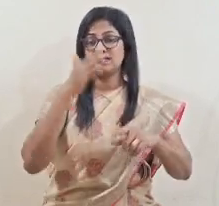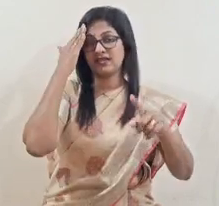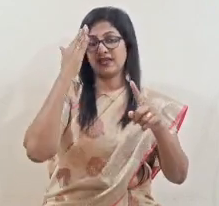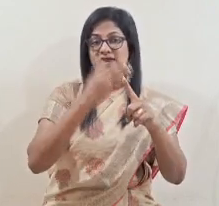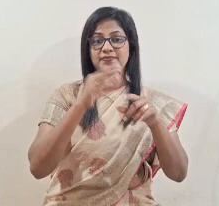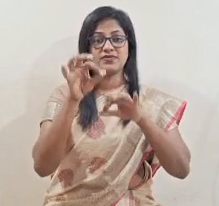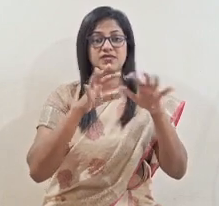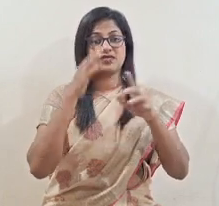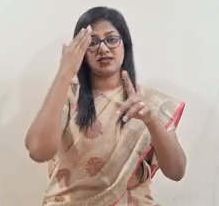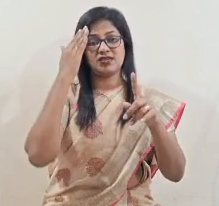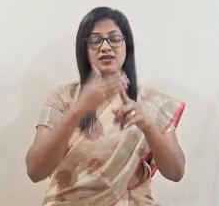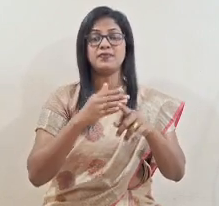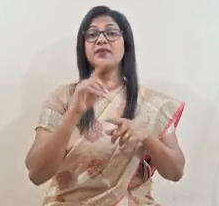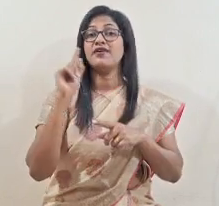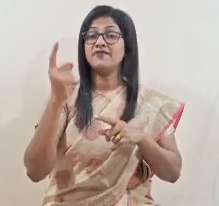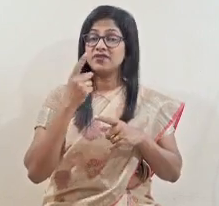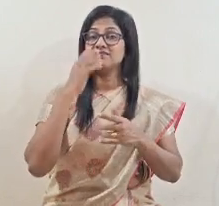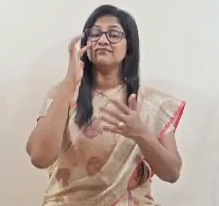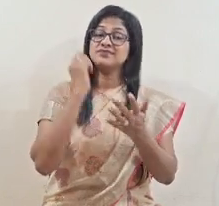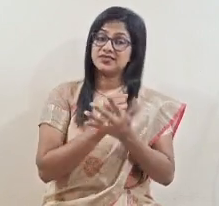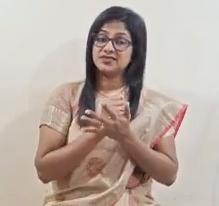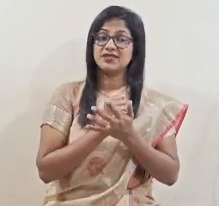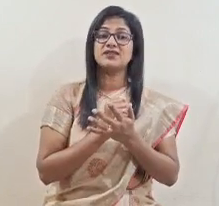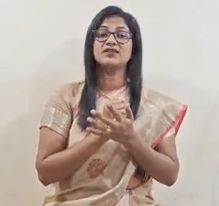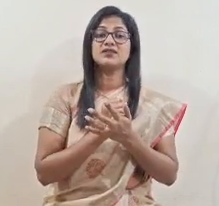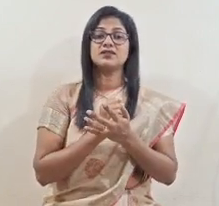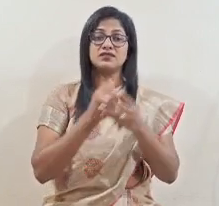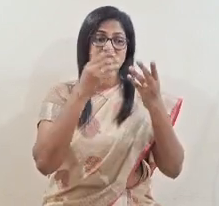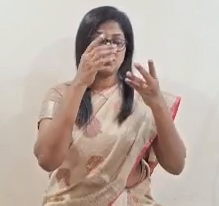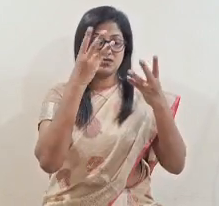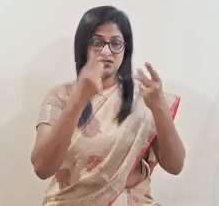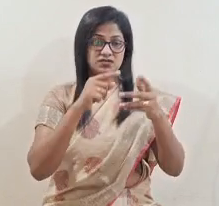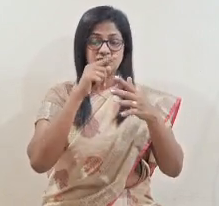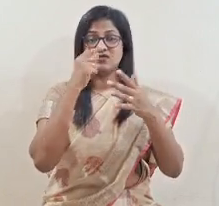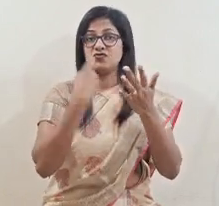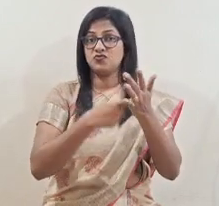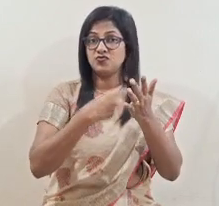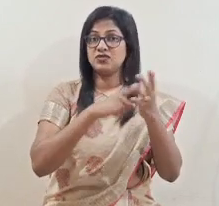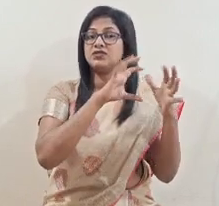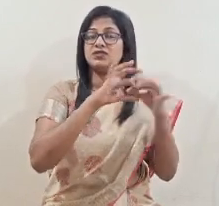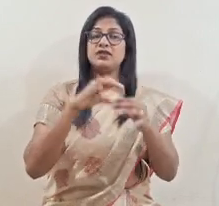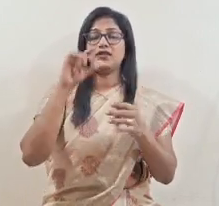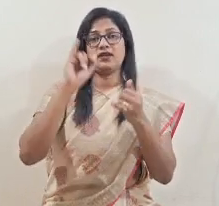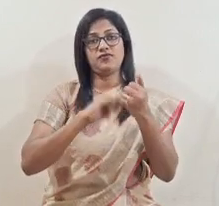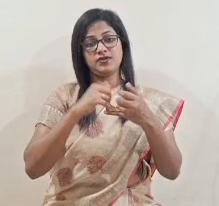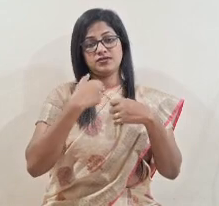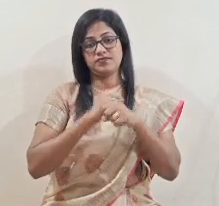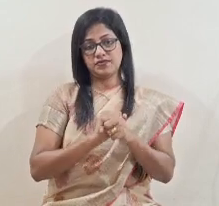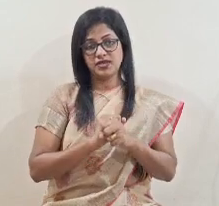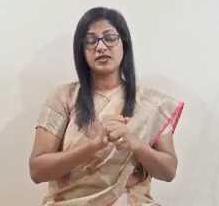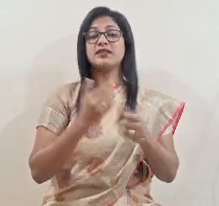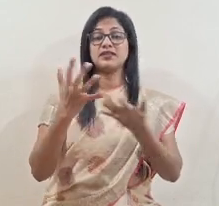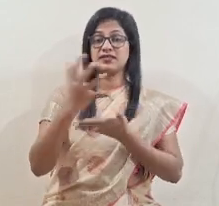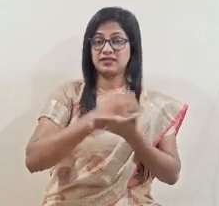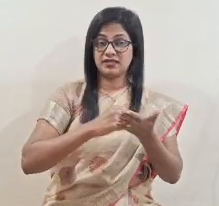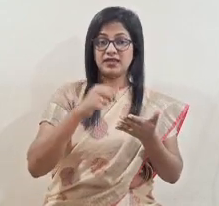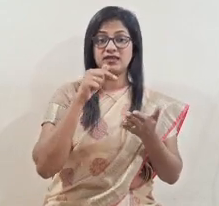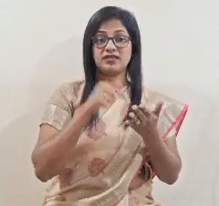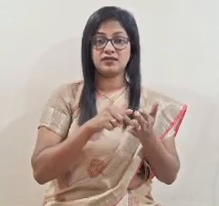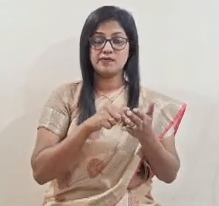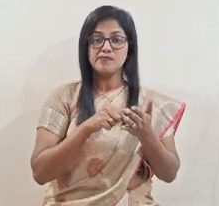the aim of the city that they need to do. First, they need to decide the parameters based on which the LOS will be calculated. The data